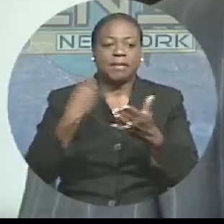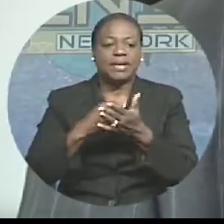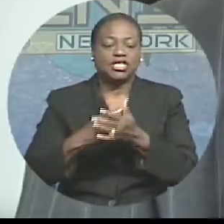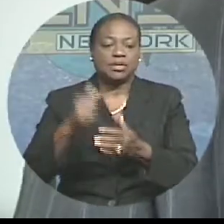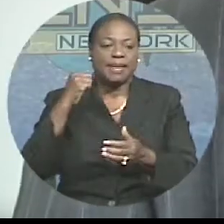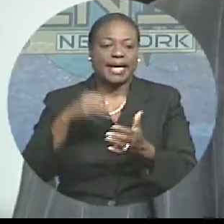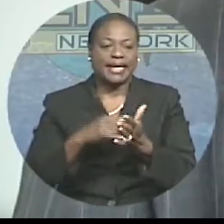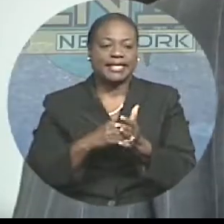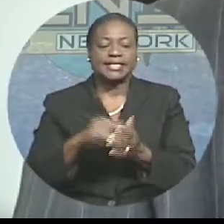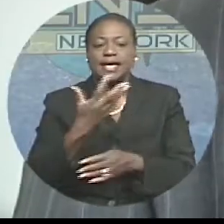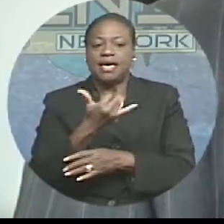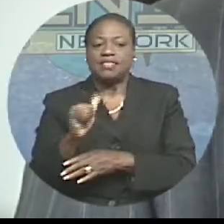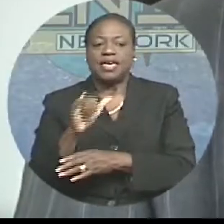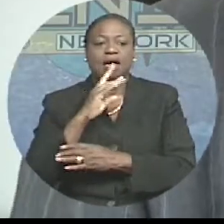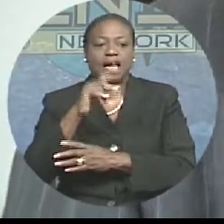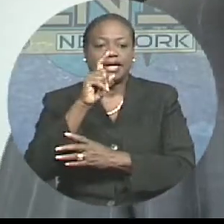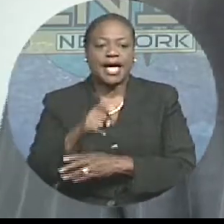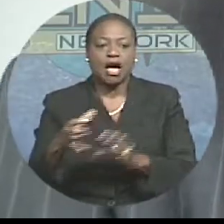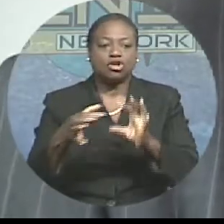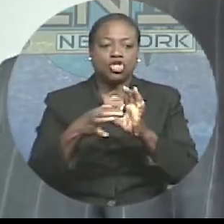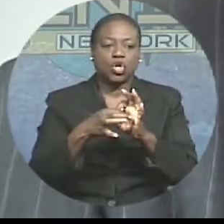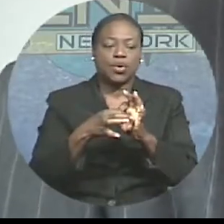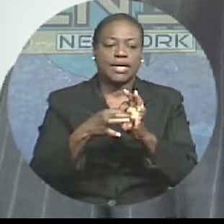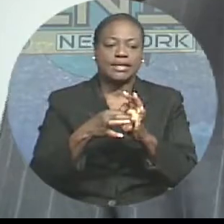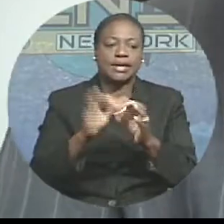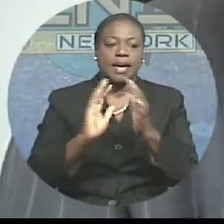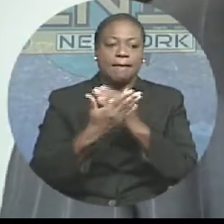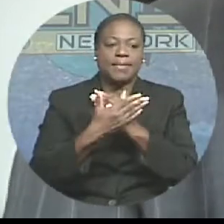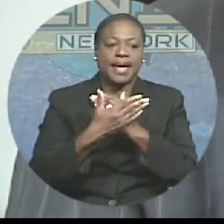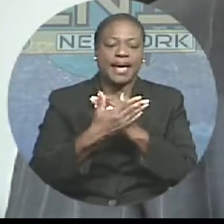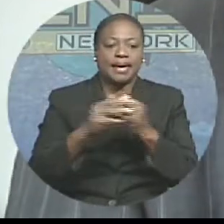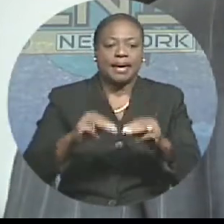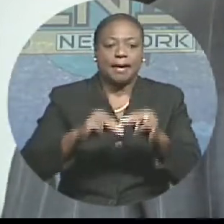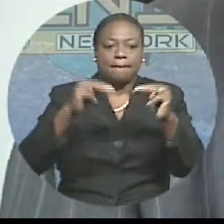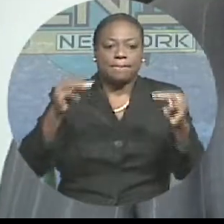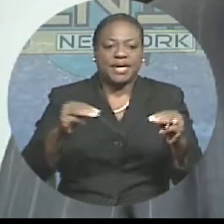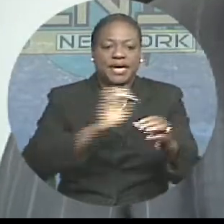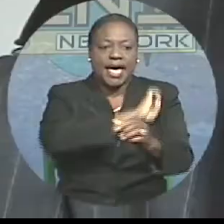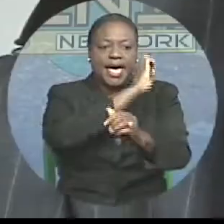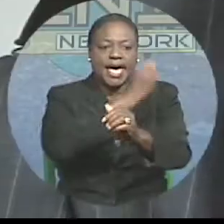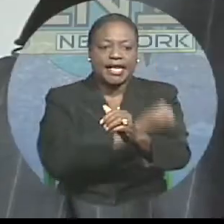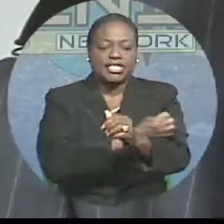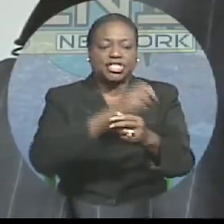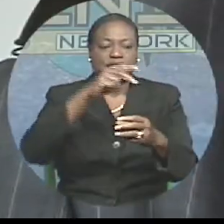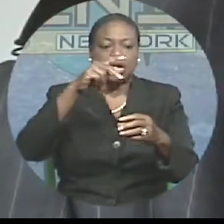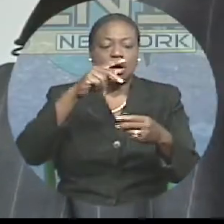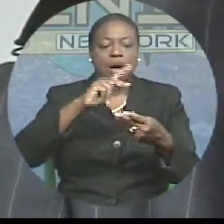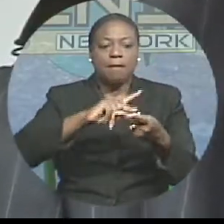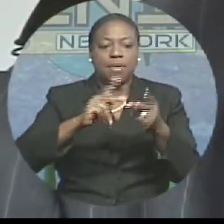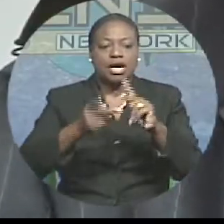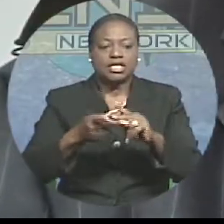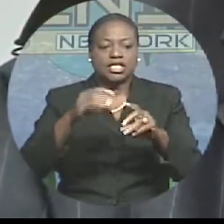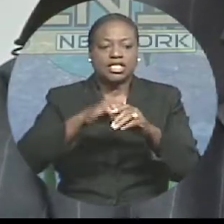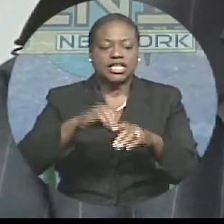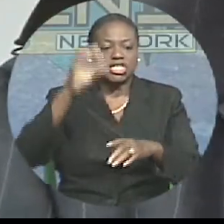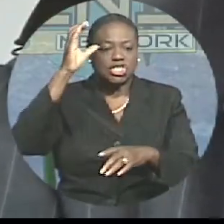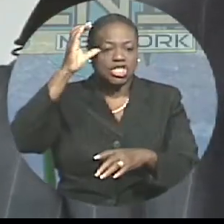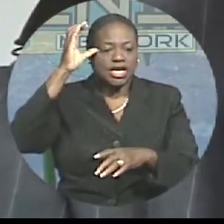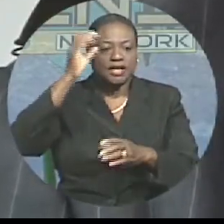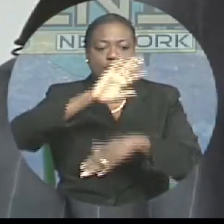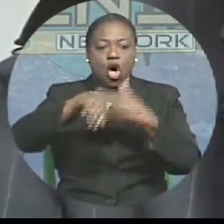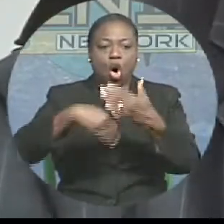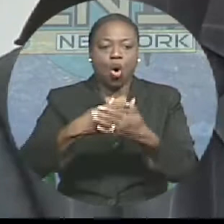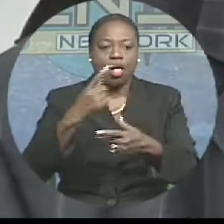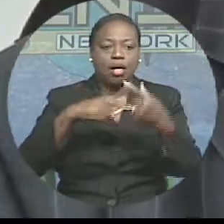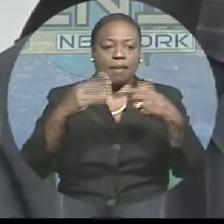They are now being joined by major energy partners out of China, and then they will all assemble here in June, which